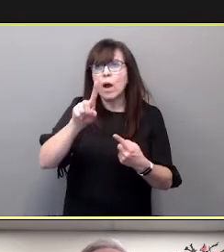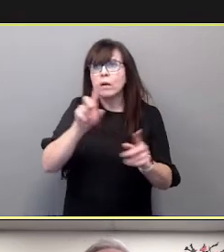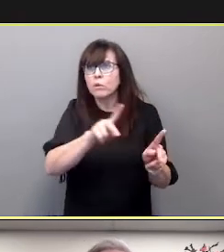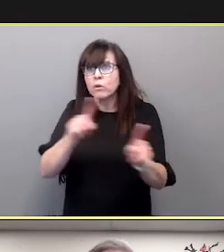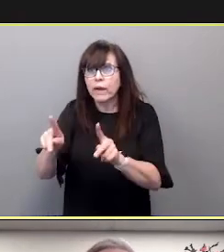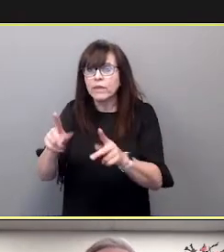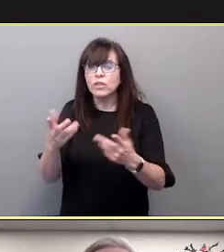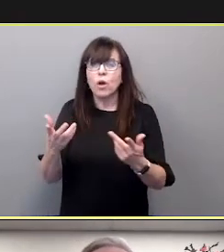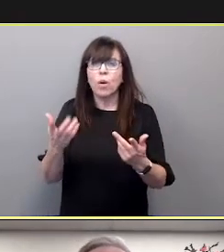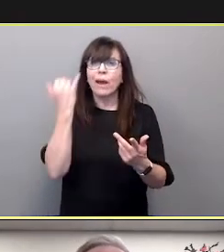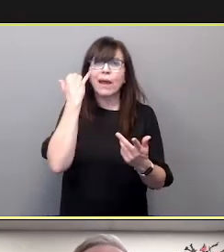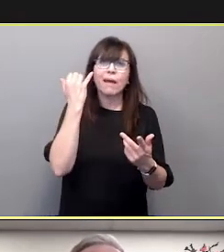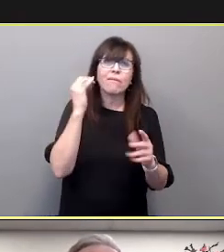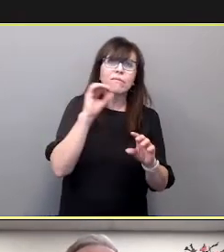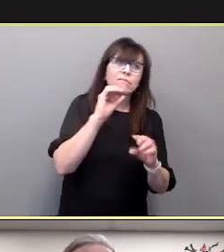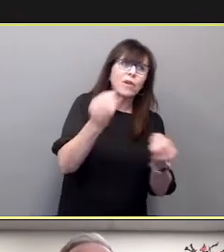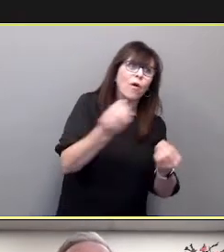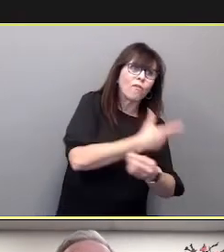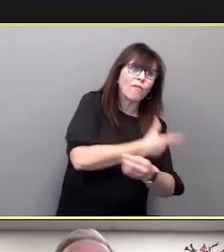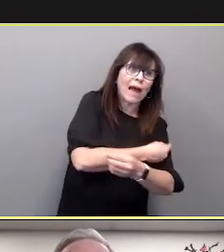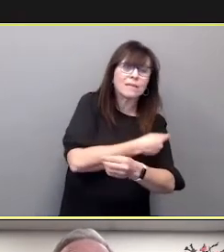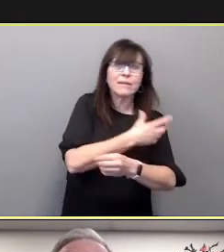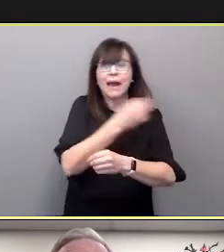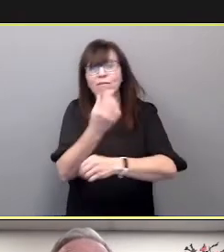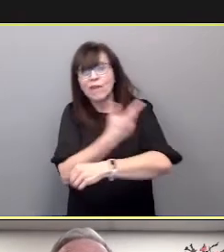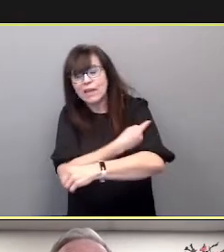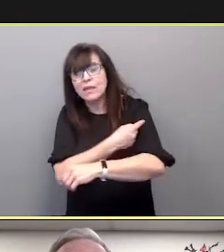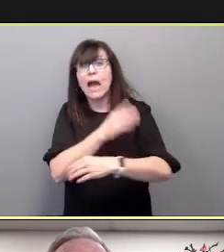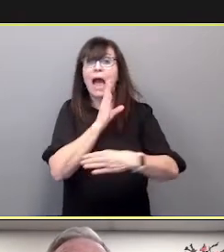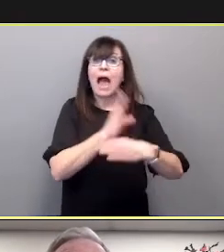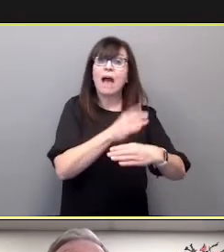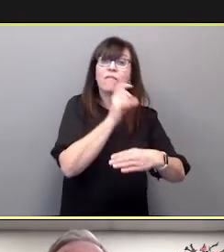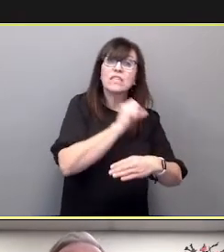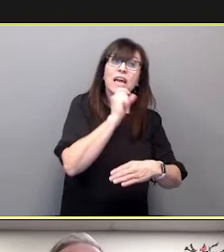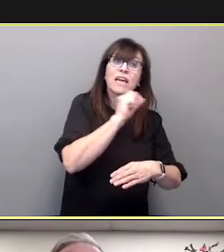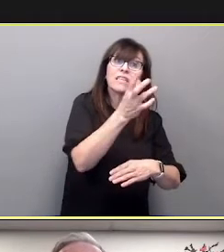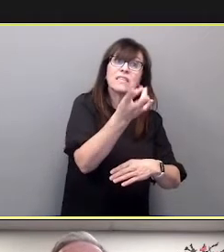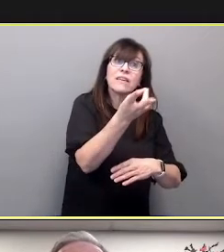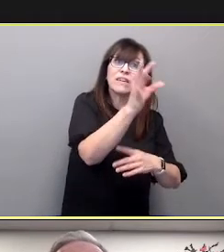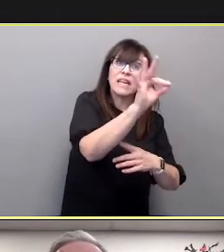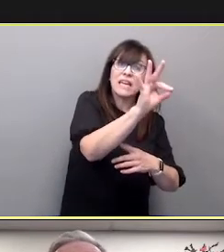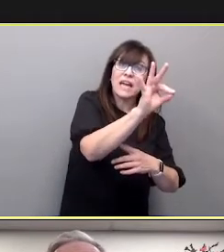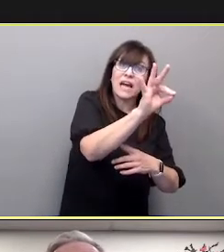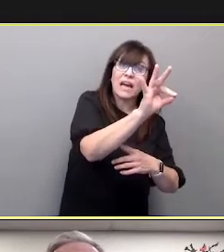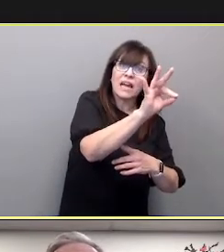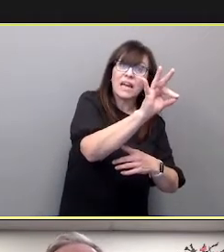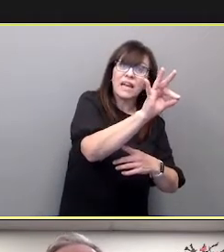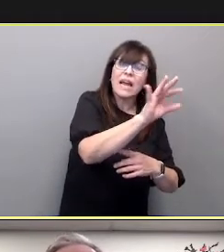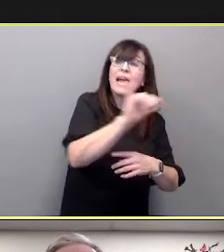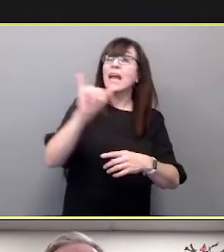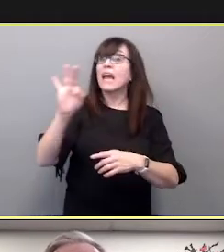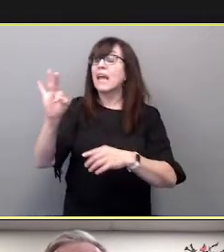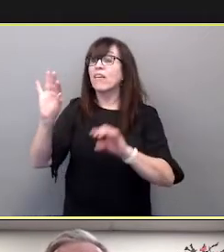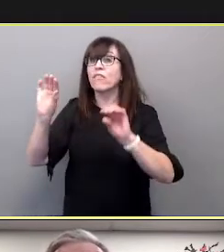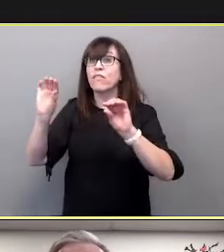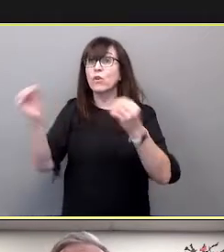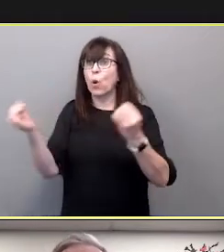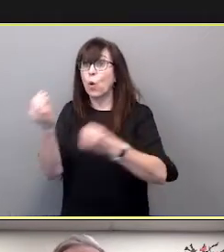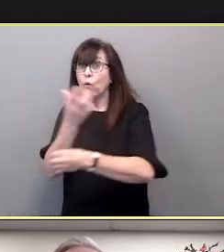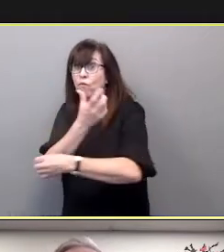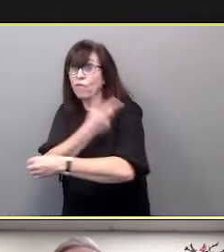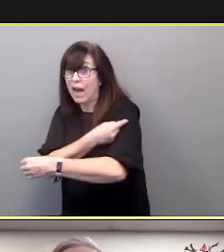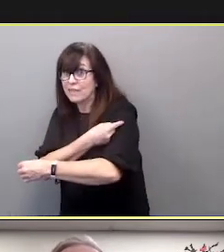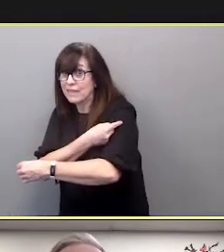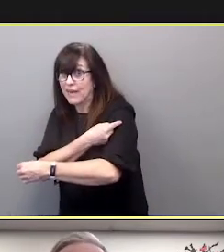the unvaccinated to the vaccinated. Average age 79 years. Average age if you're